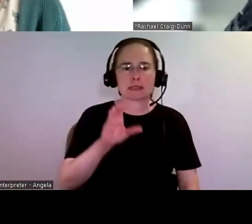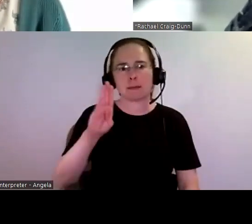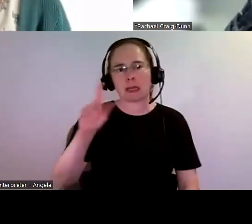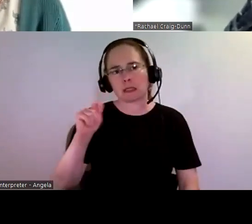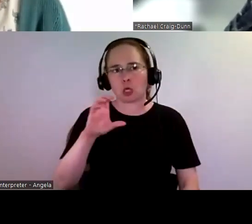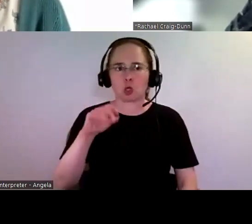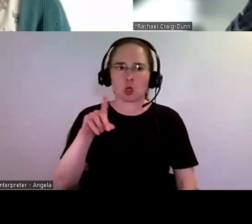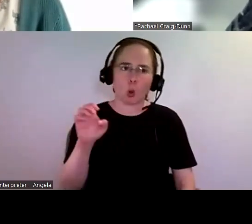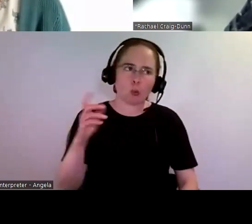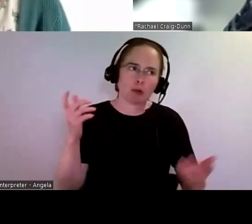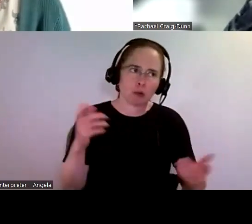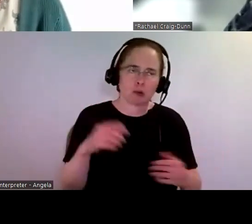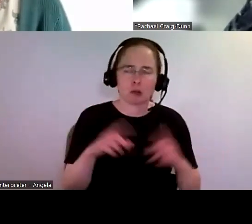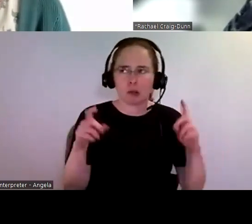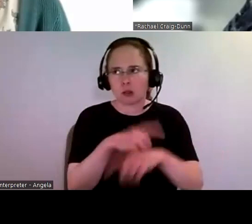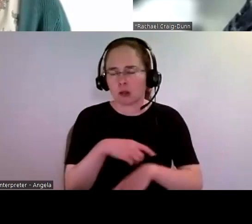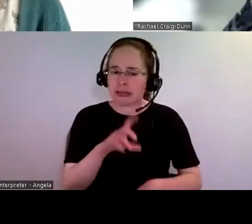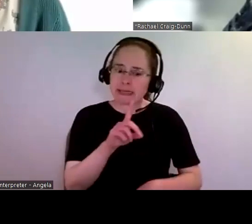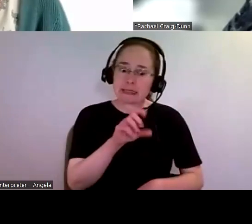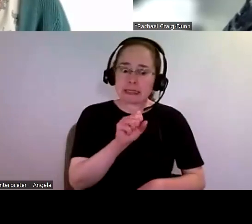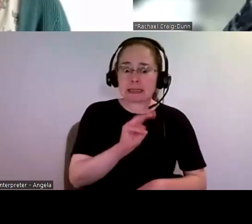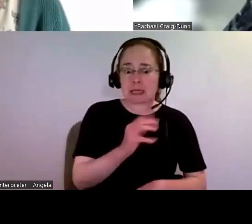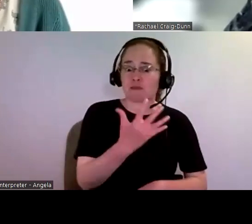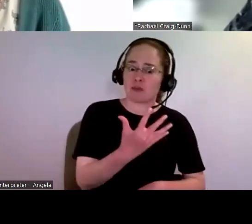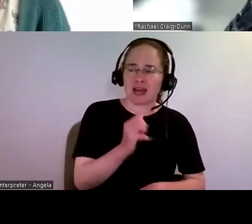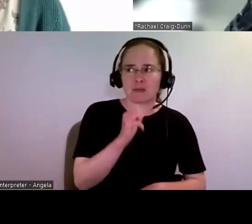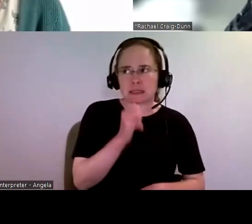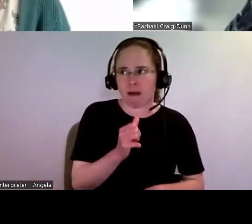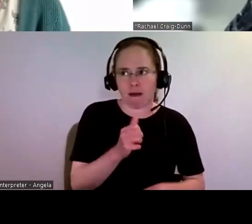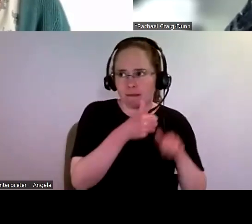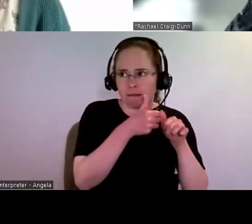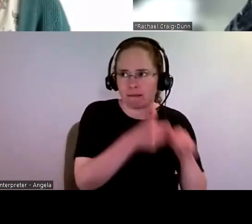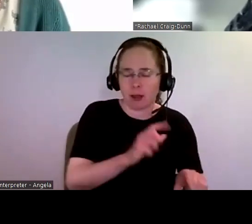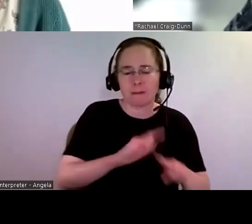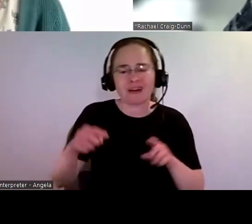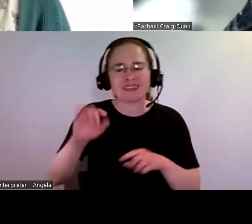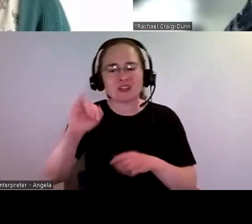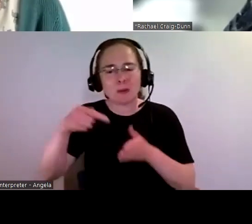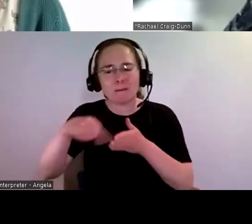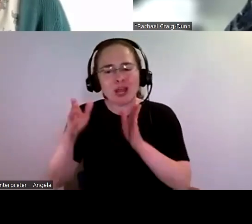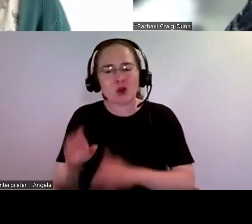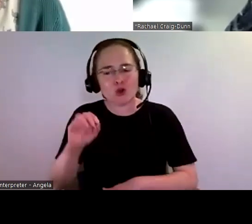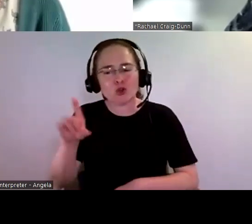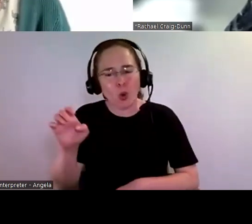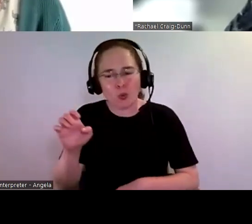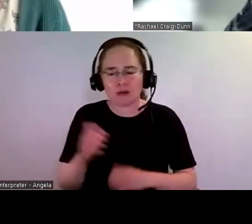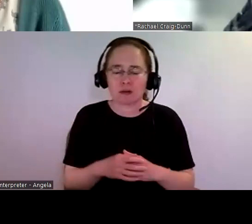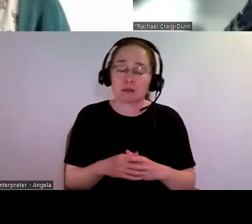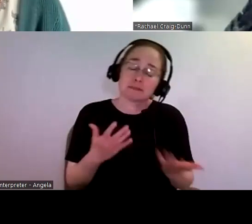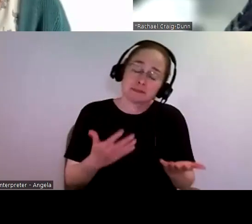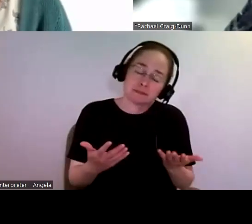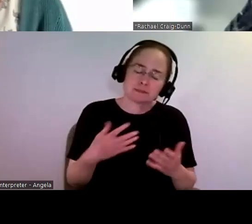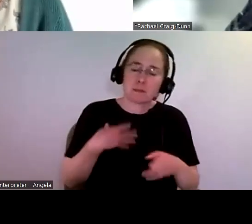whatever. It's DSM-5 is not really the code. It's more of these payer codes. So anyways, my short answer